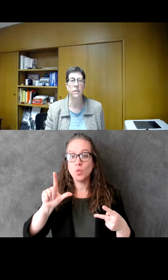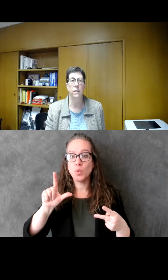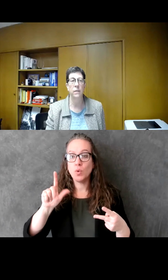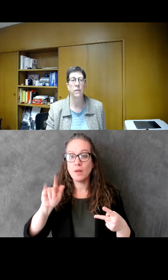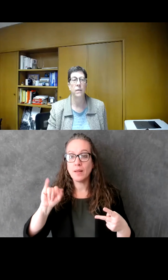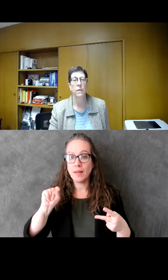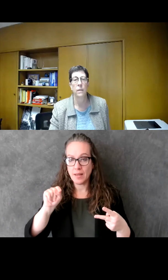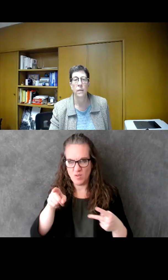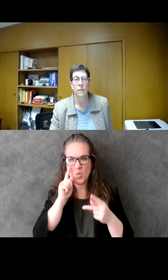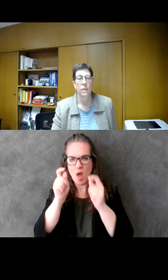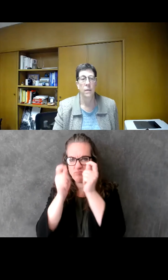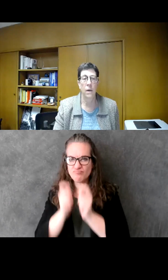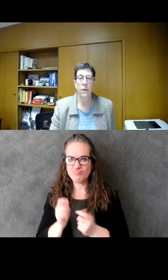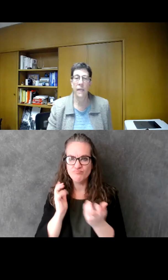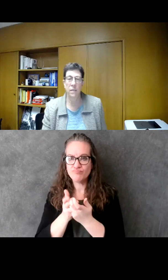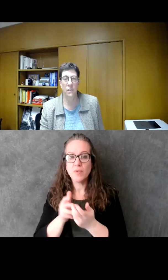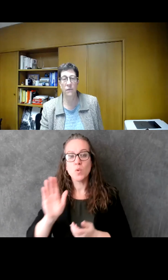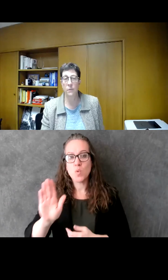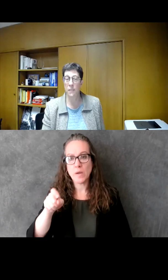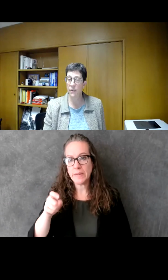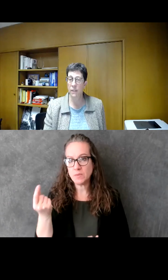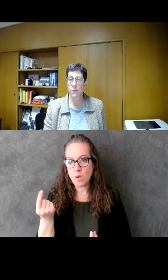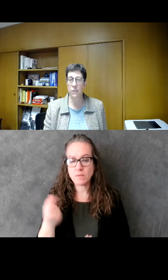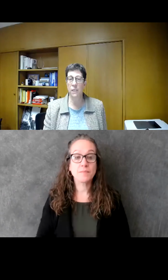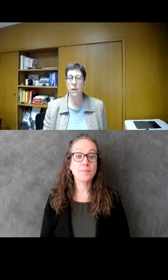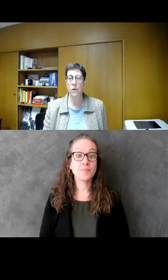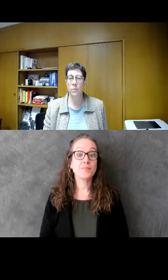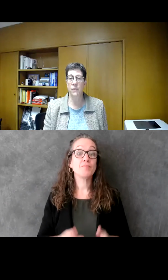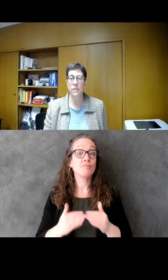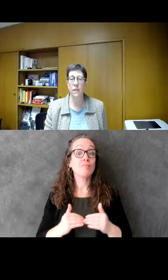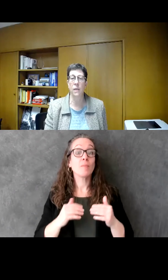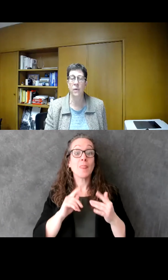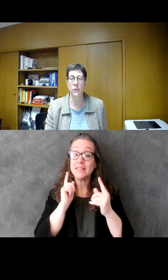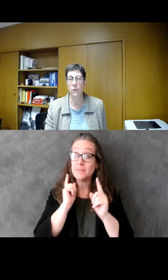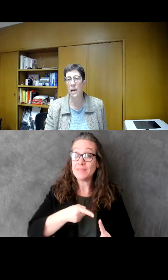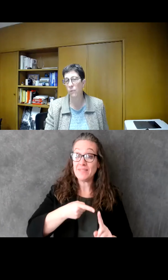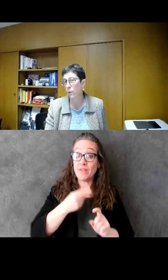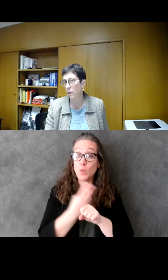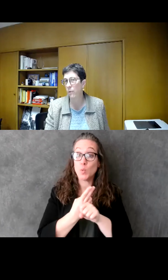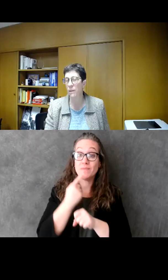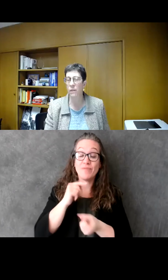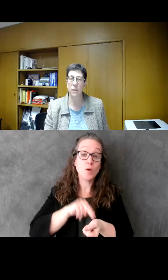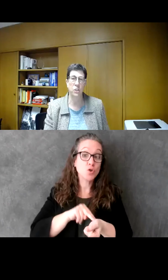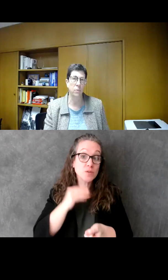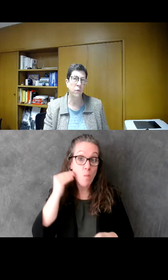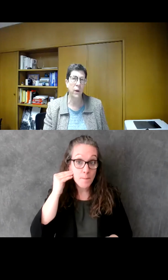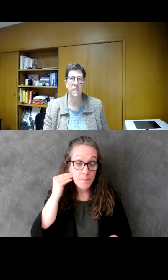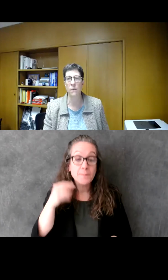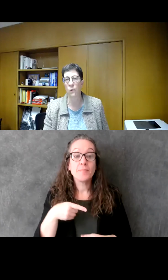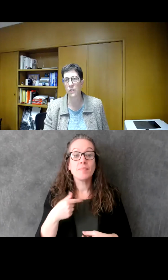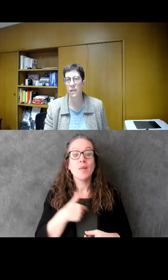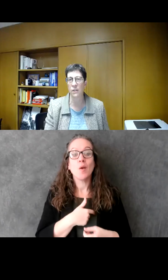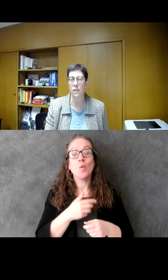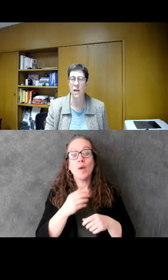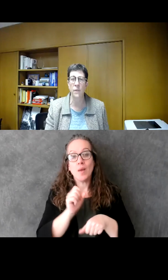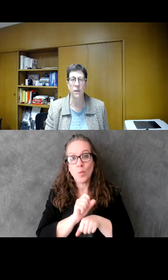needs. All right, some stuff specific to nursing homes, and we do a lot of work with Consumer Voice and of